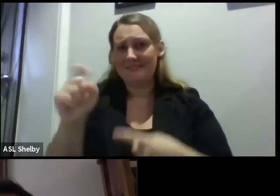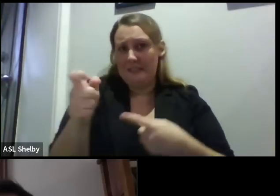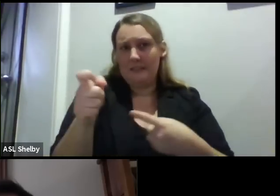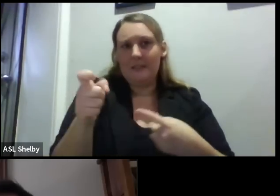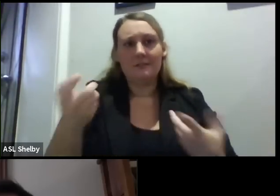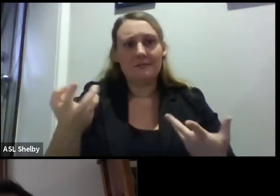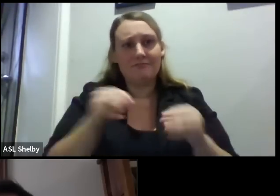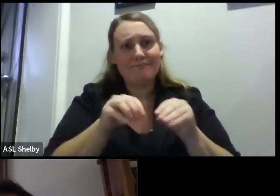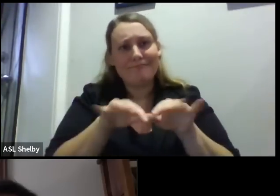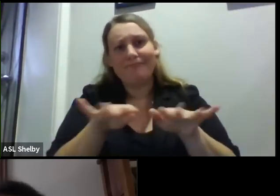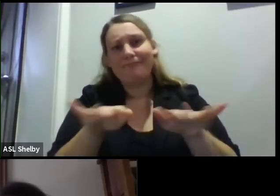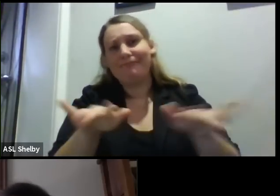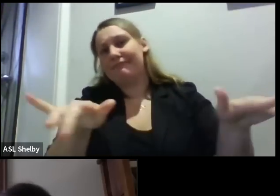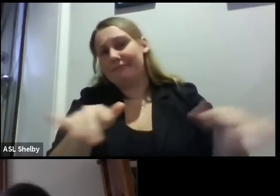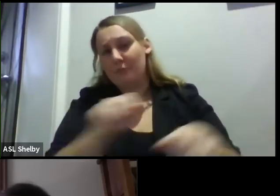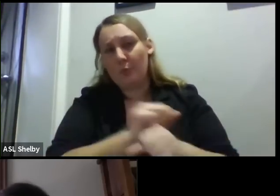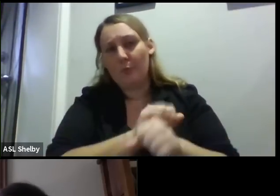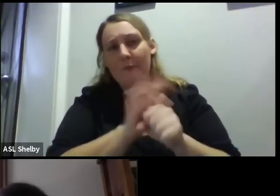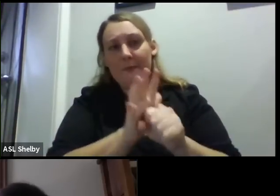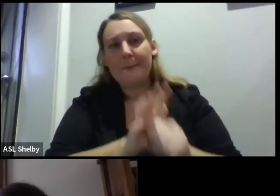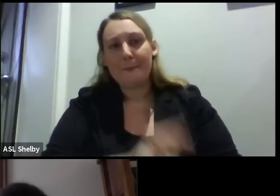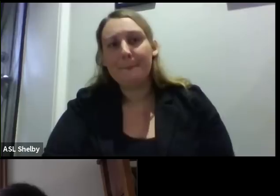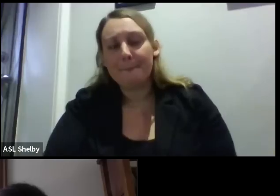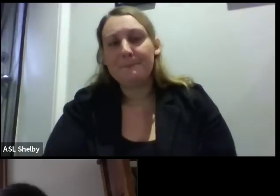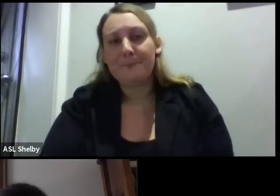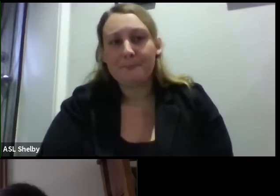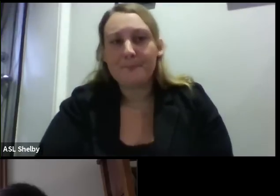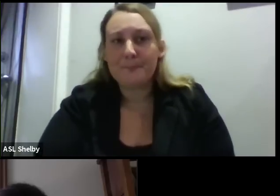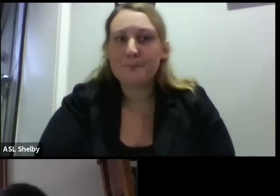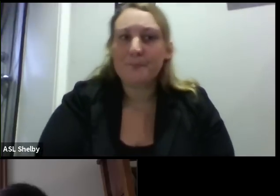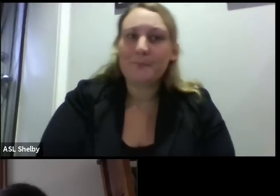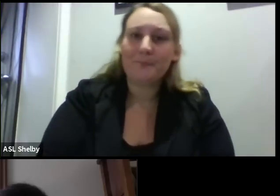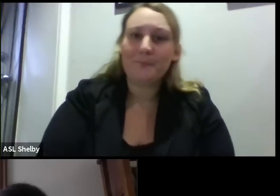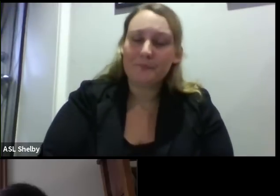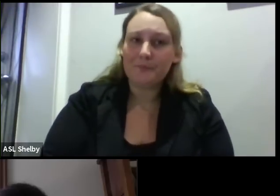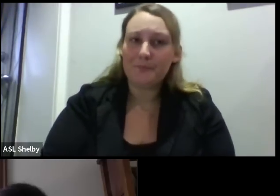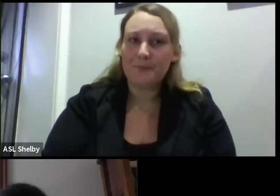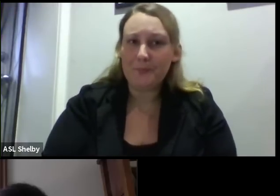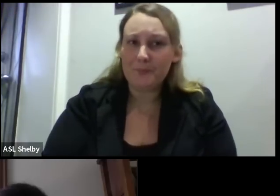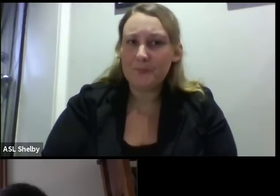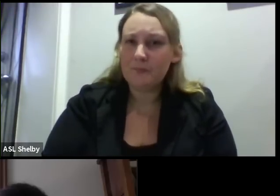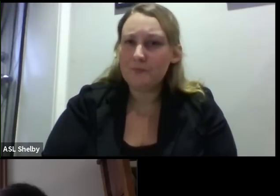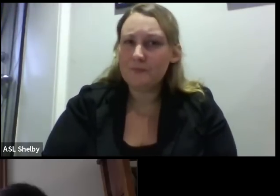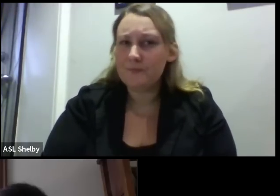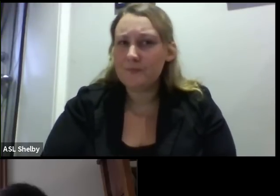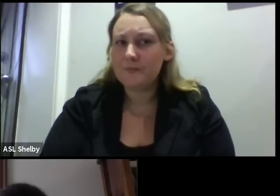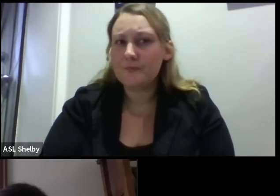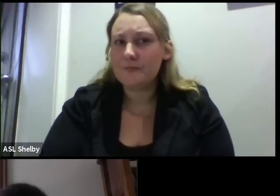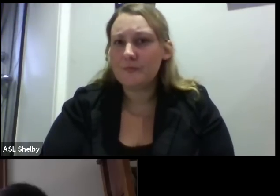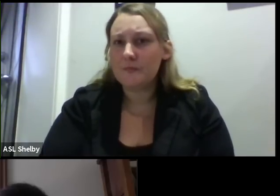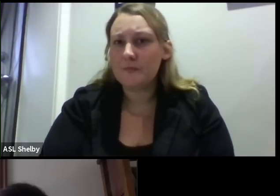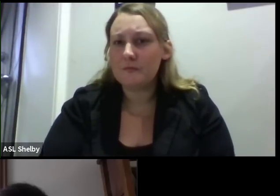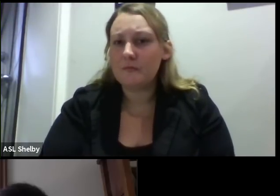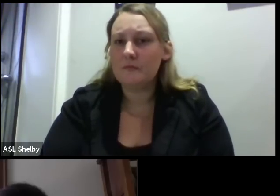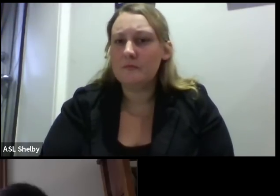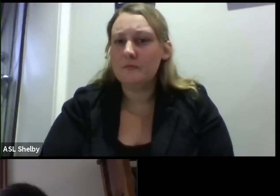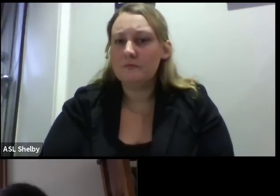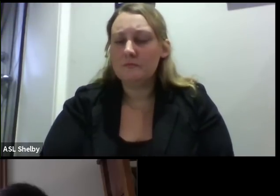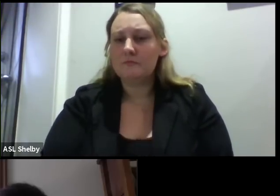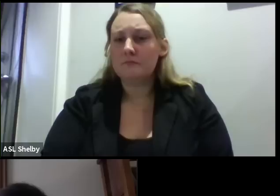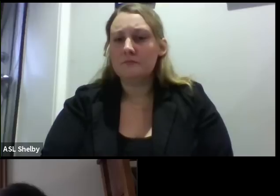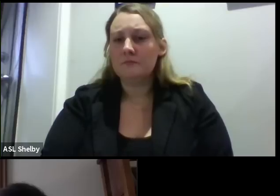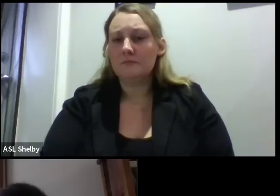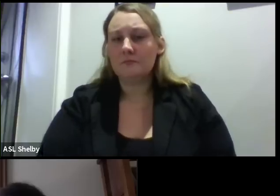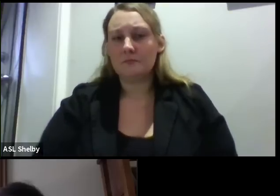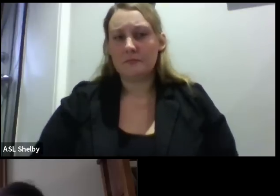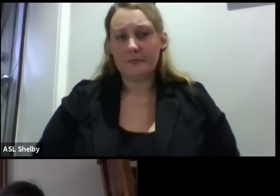También aquí estoy para demandar al gobernador Andrew Cuomo que brinde apoyo a las comunidades que son más